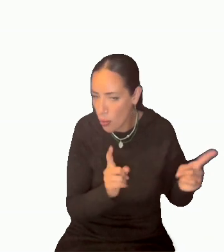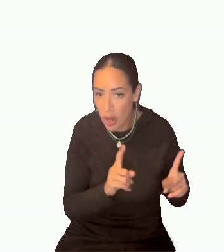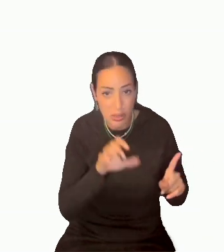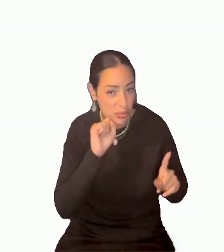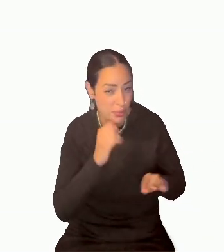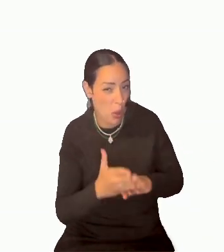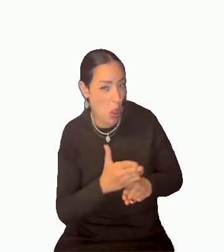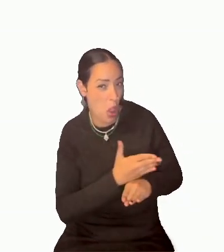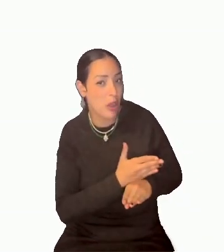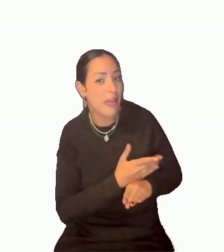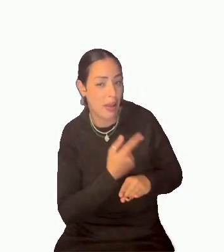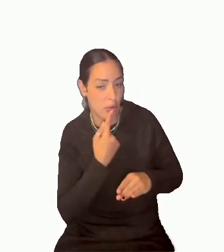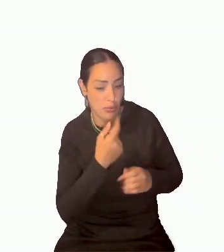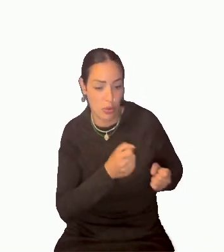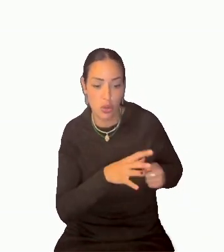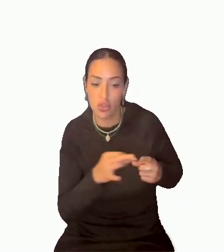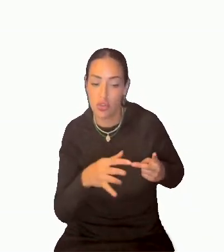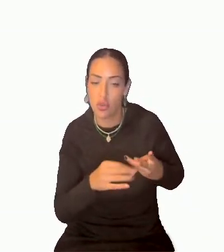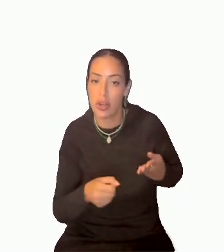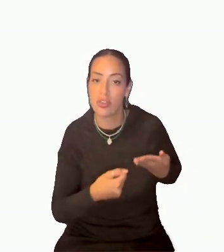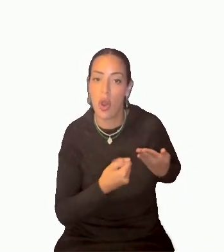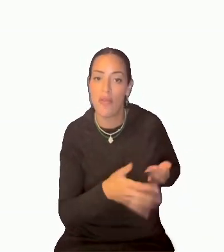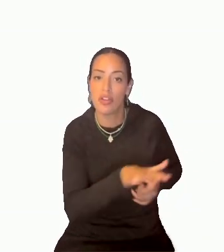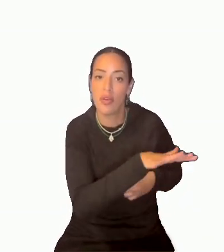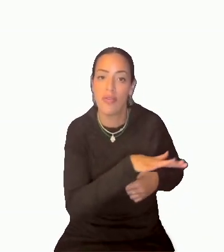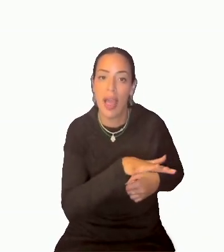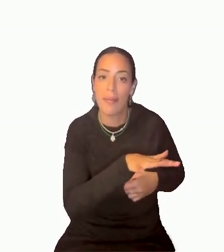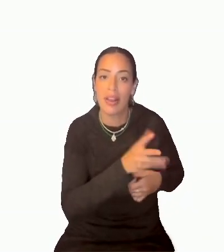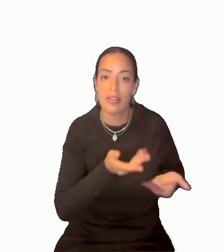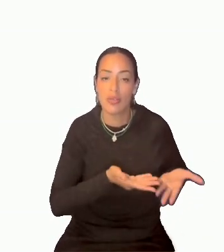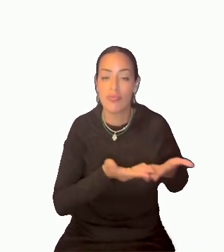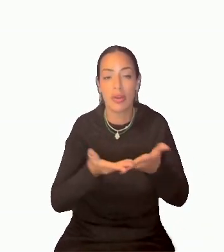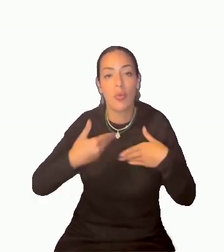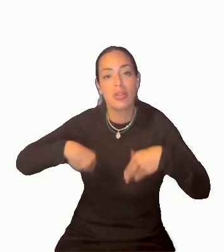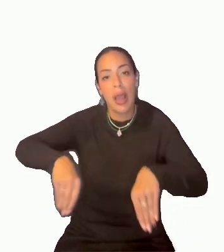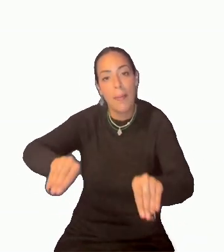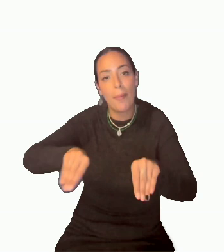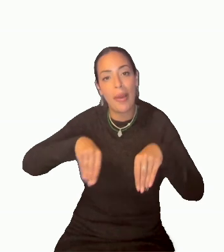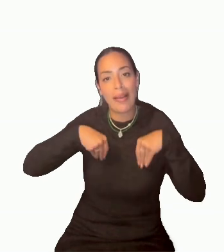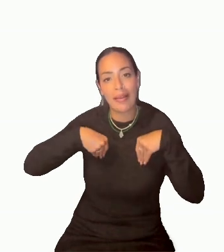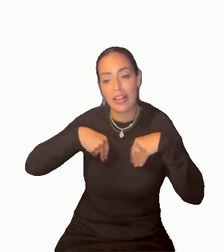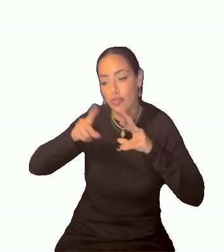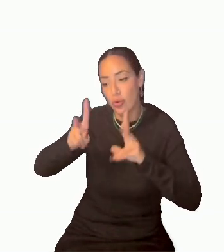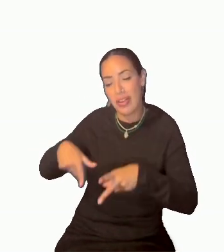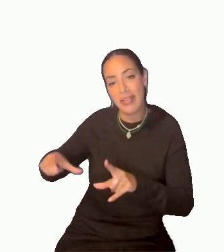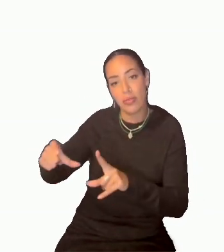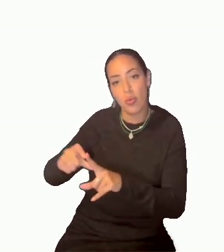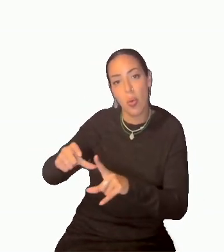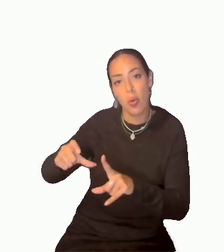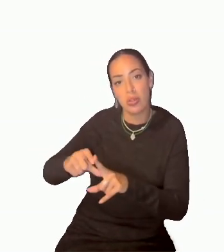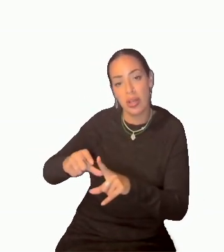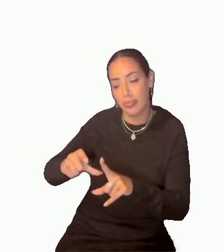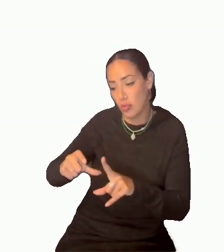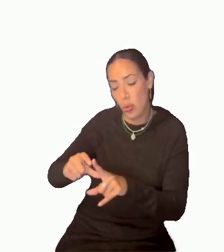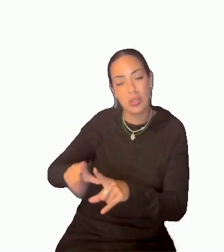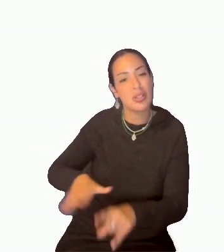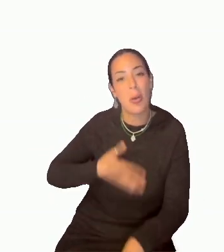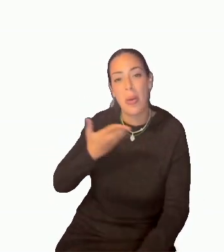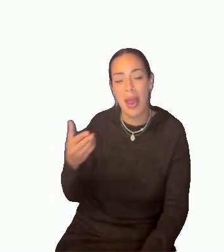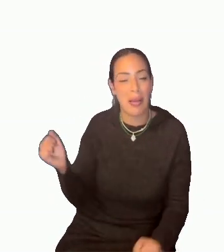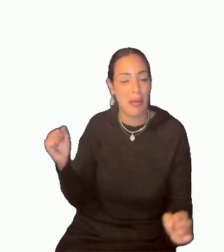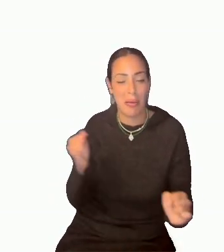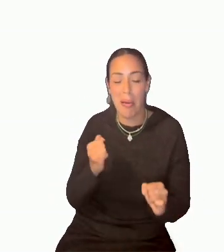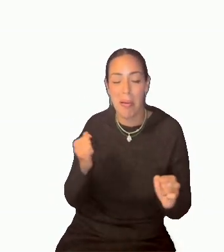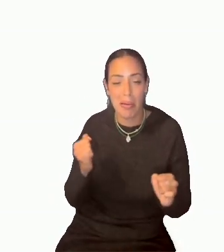Remember earlier on in the session the choice that was offered to a bereaved family to bring a blanket to the mortuary for their daughter who didn't like the cold. In the